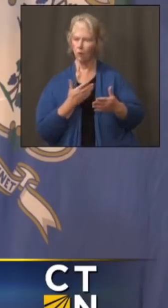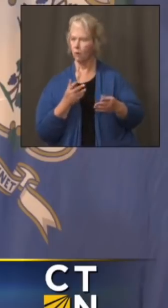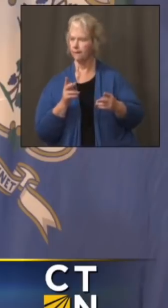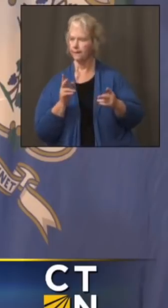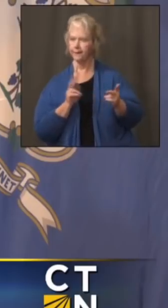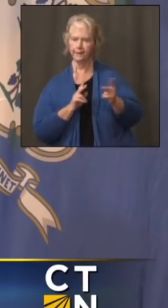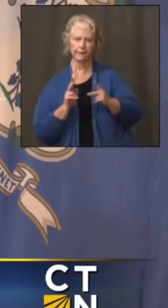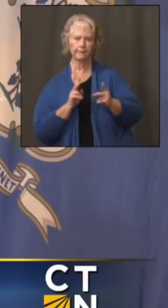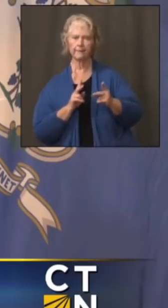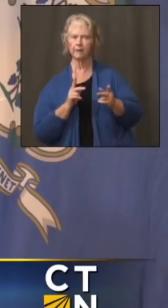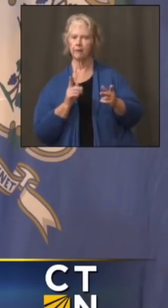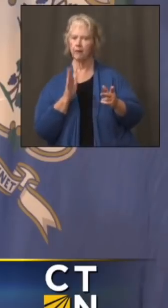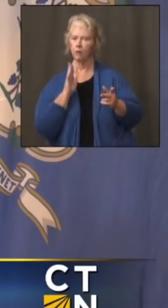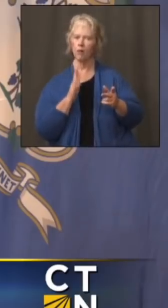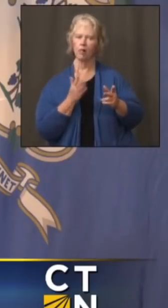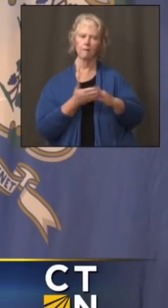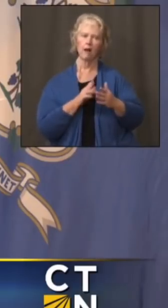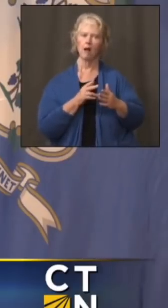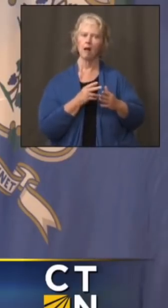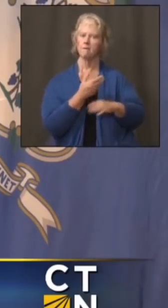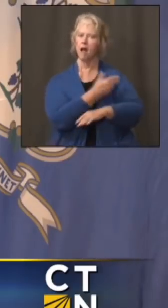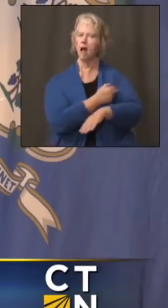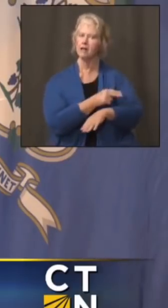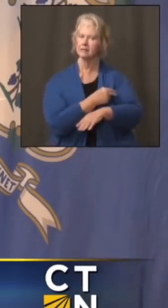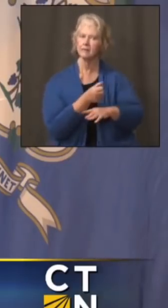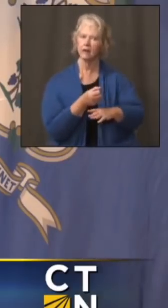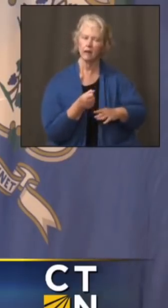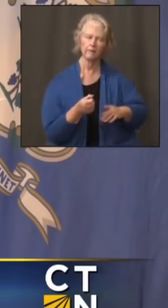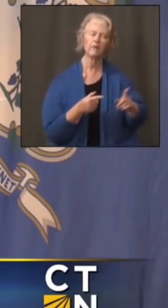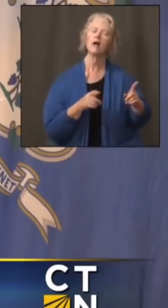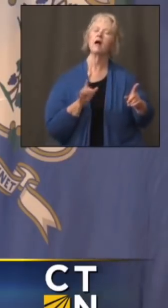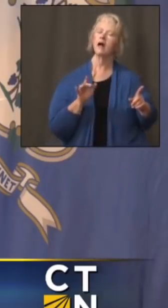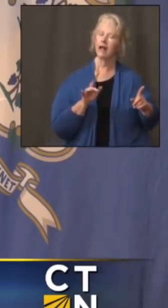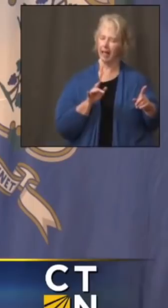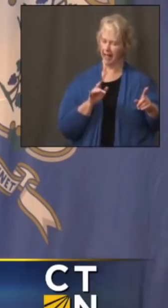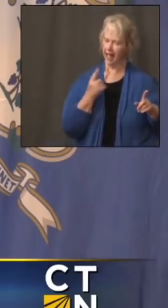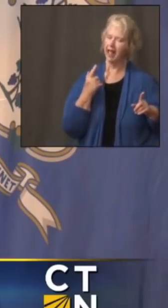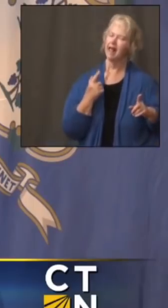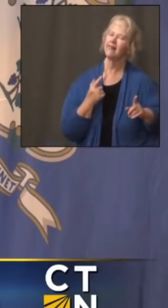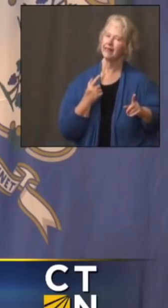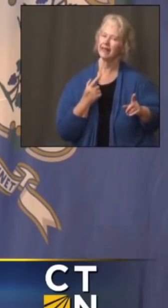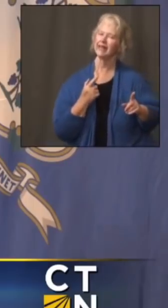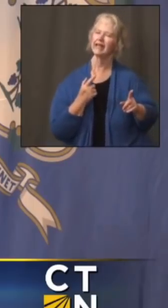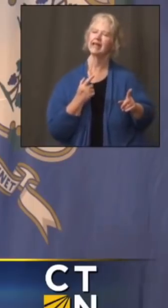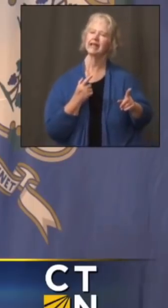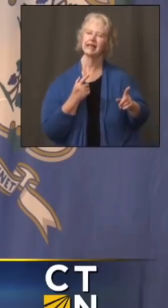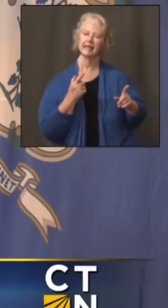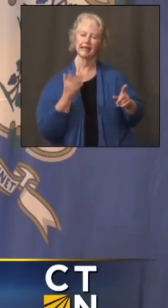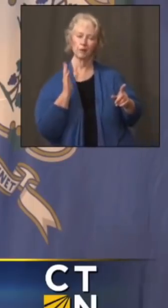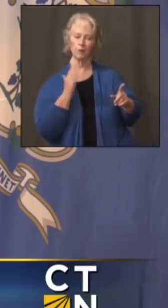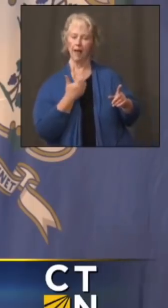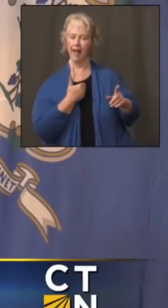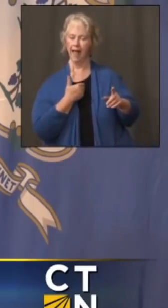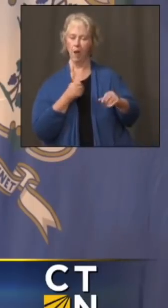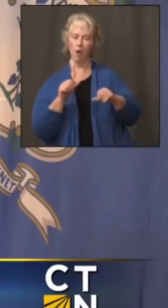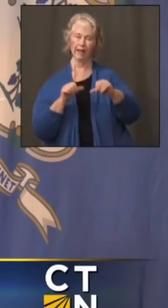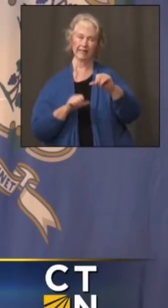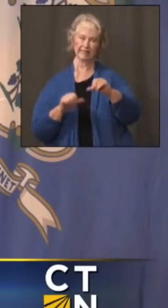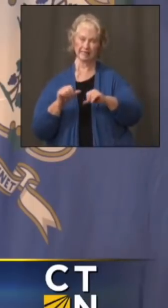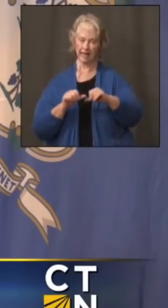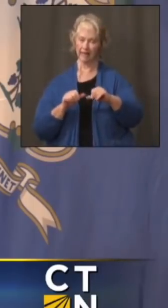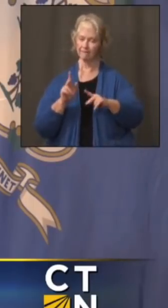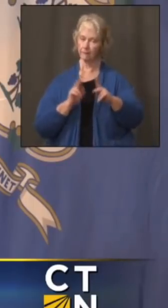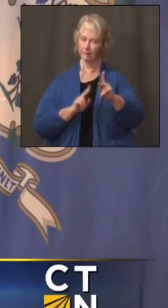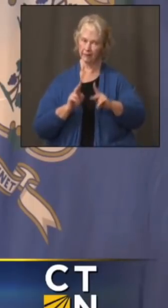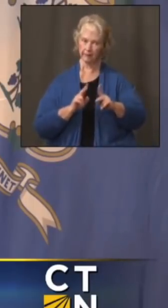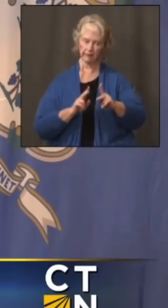hospitalizations and all of this sort of stuff? I think it's a sign of the fact, and you heard, all of our scientific team going back a few